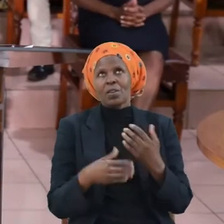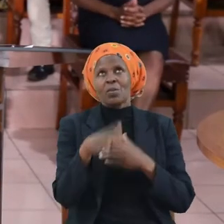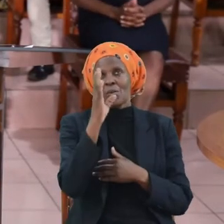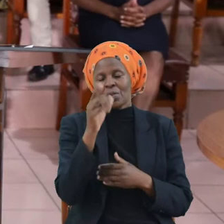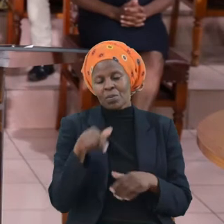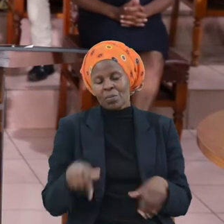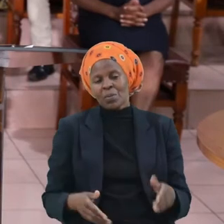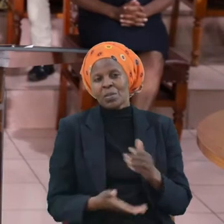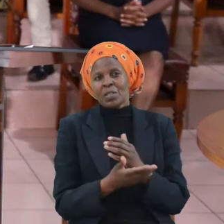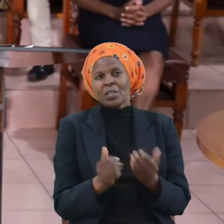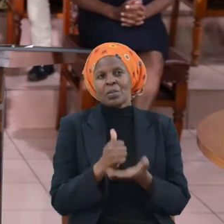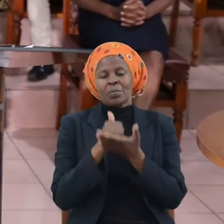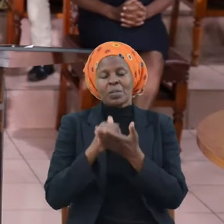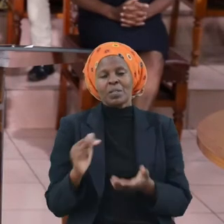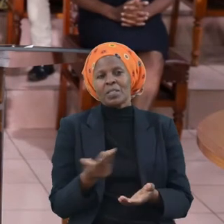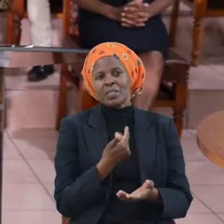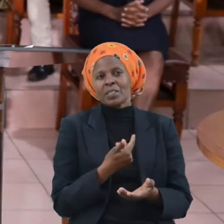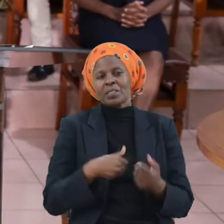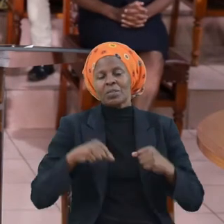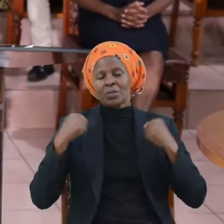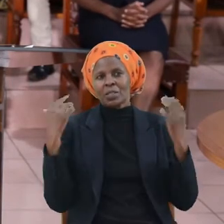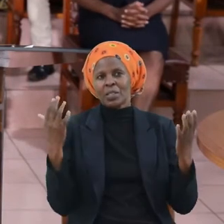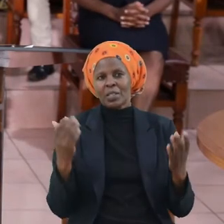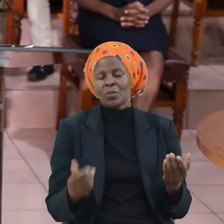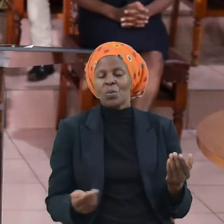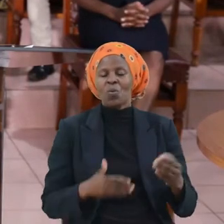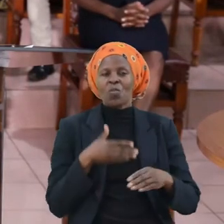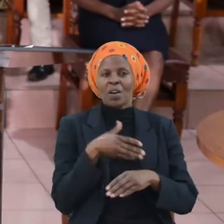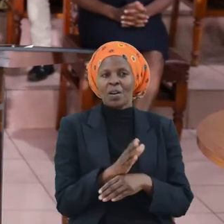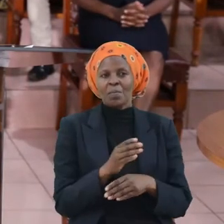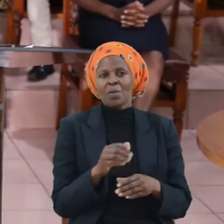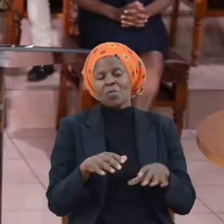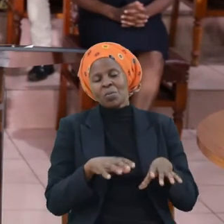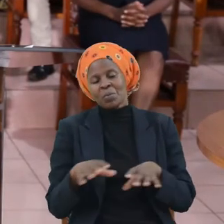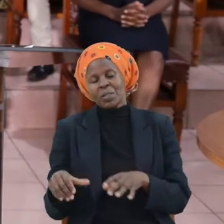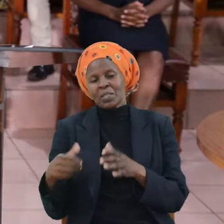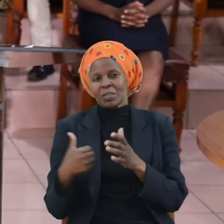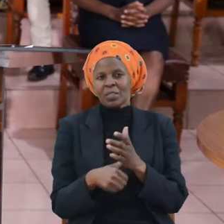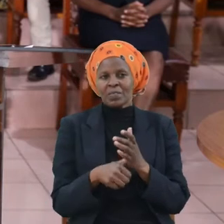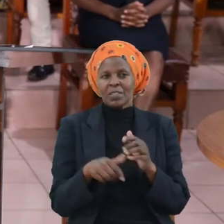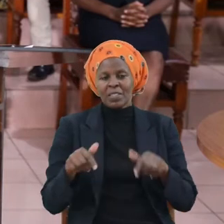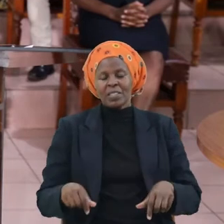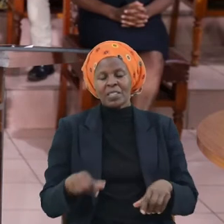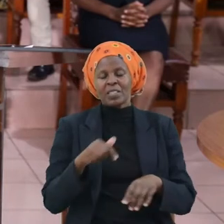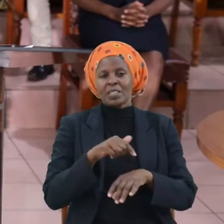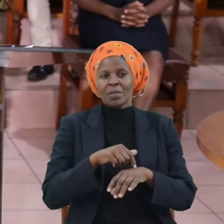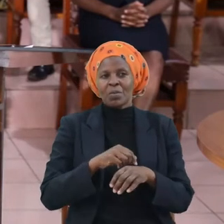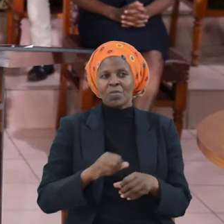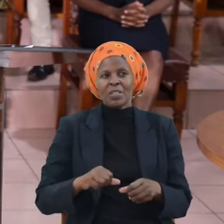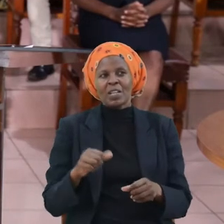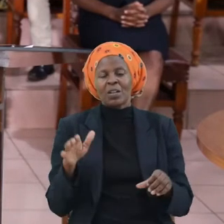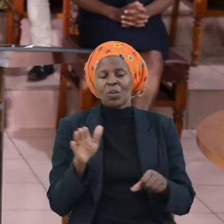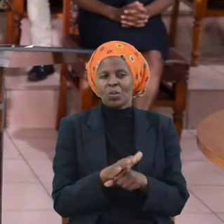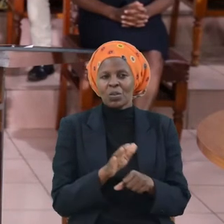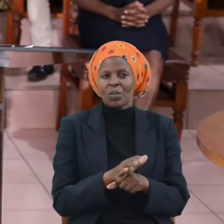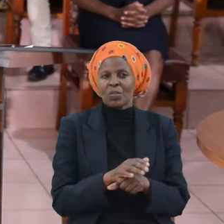for helping us, O Lord Almighty, to overcome the challenges that we face in life. Even at this time, Lord Almighty, we are facing many